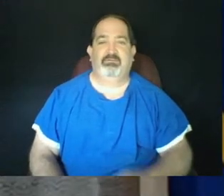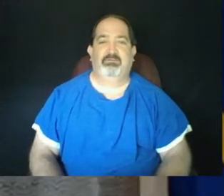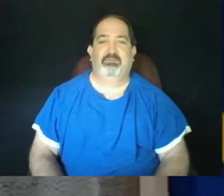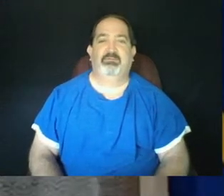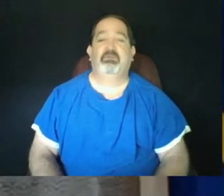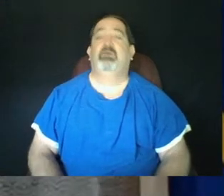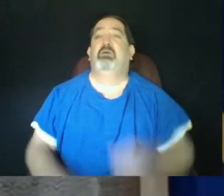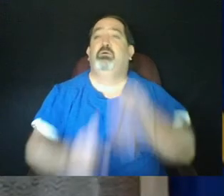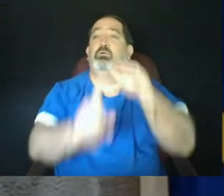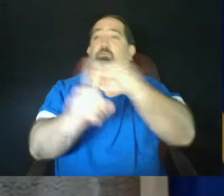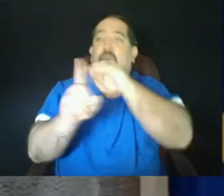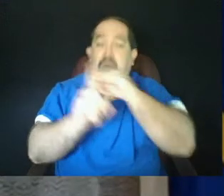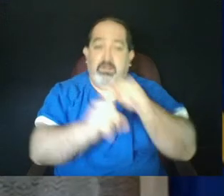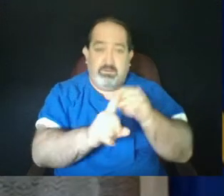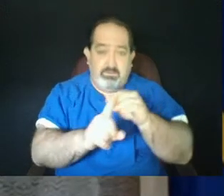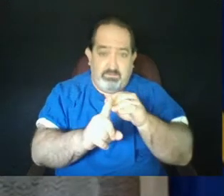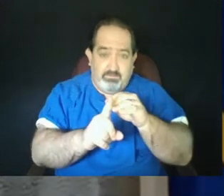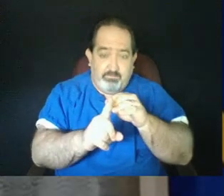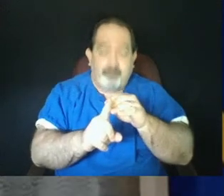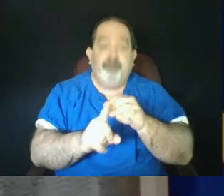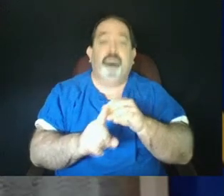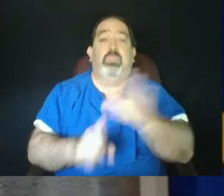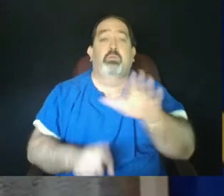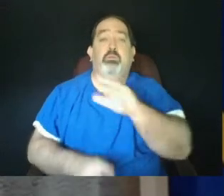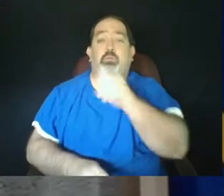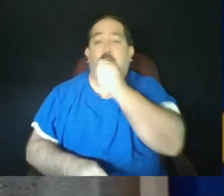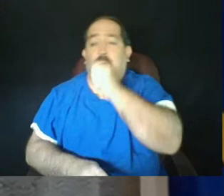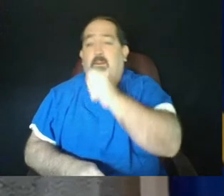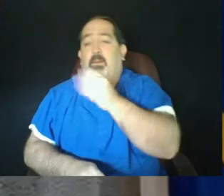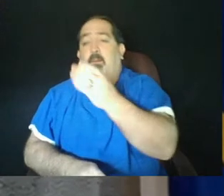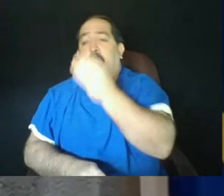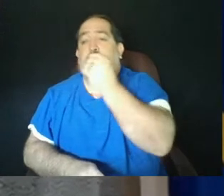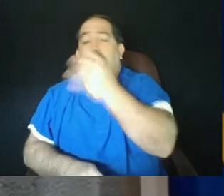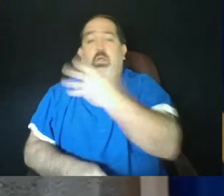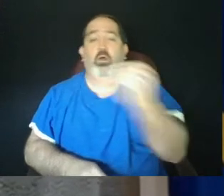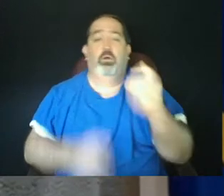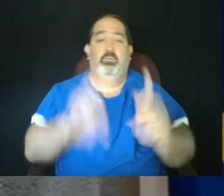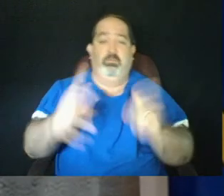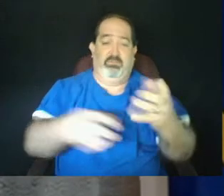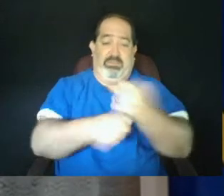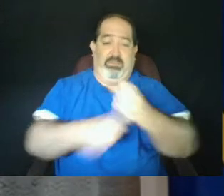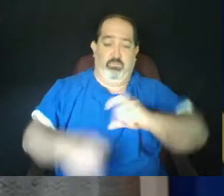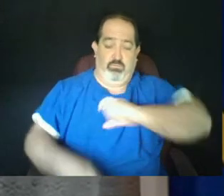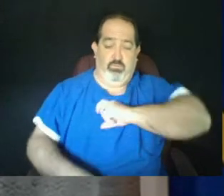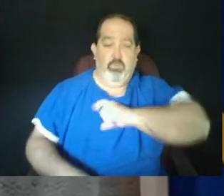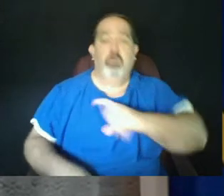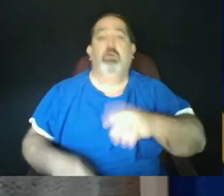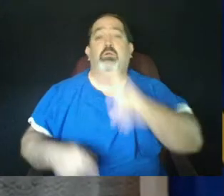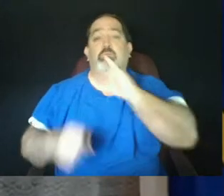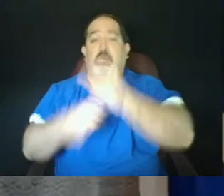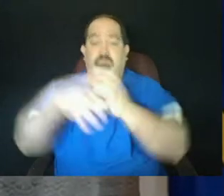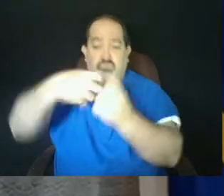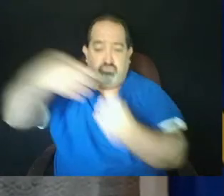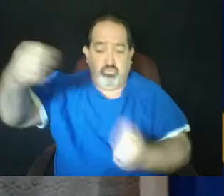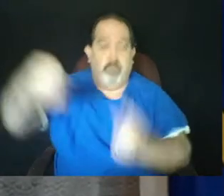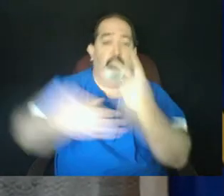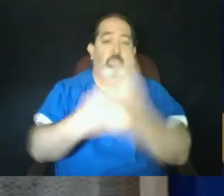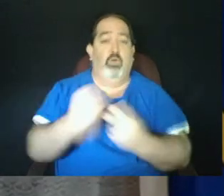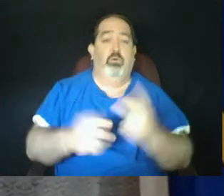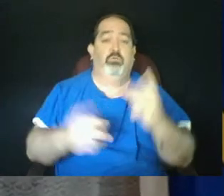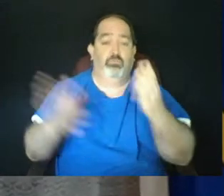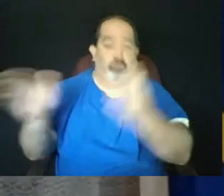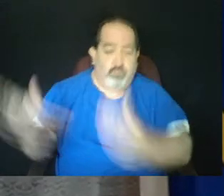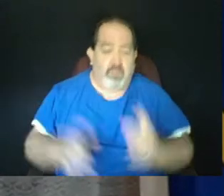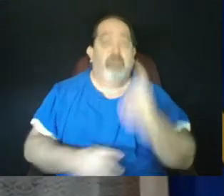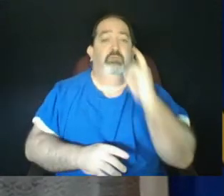As a reminder, please make sure that you have your mics muted, and all award recipients, your award medallion and promissory will be arranged to be delivered to you at a